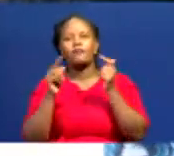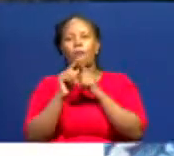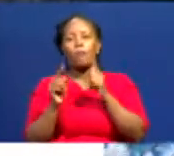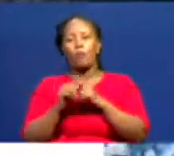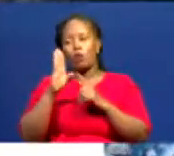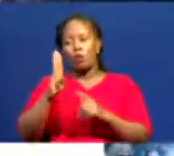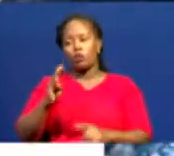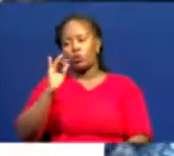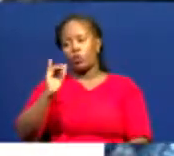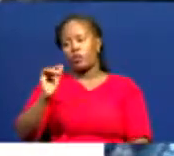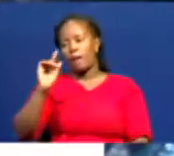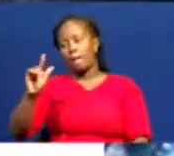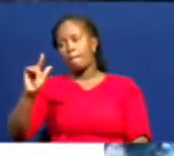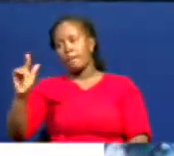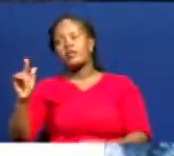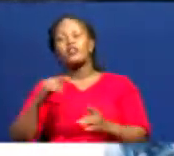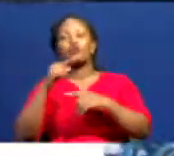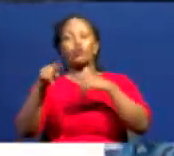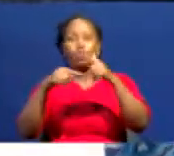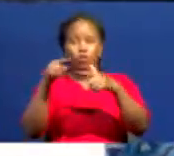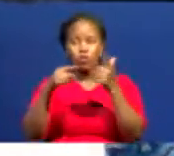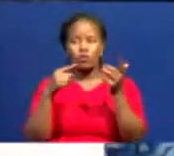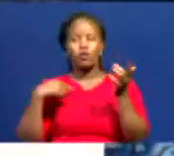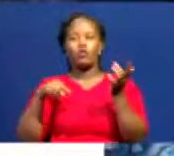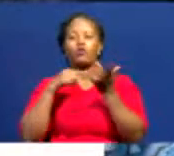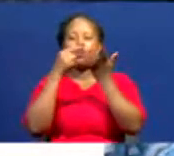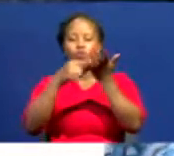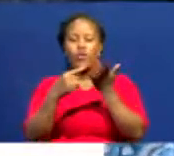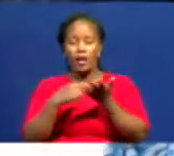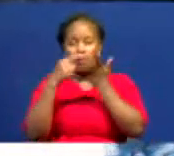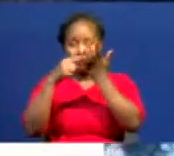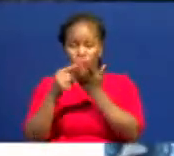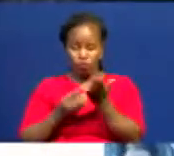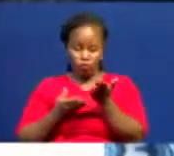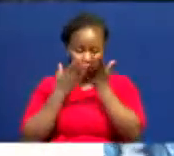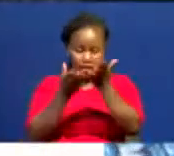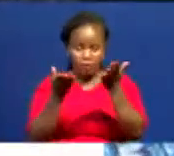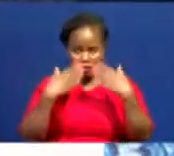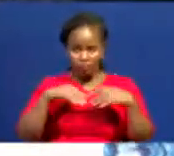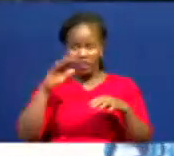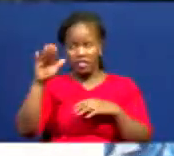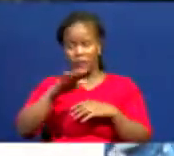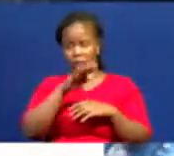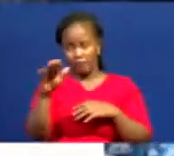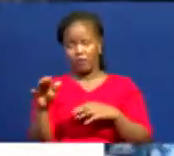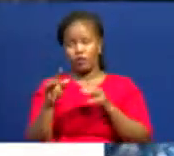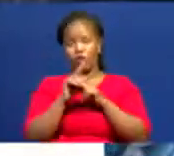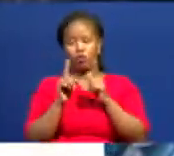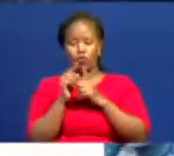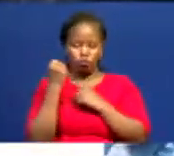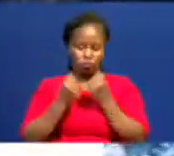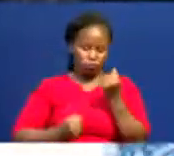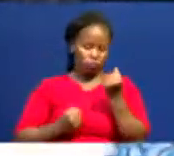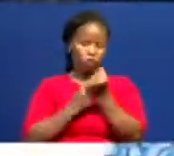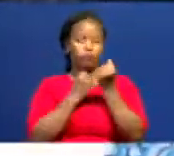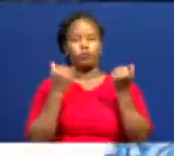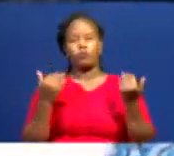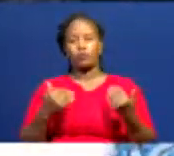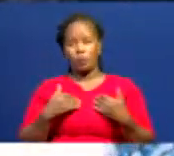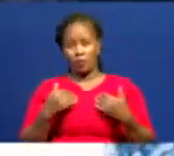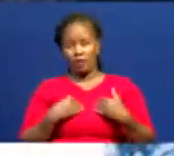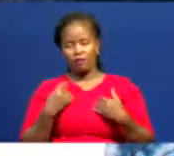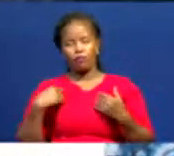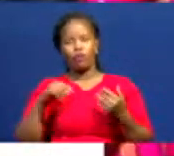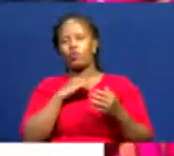on. We are working on it. It's already in Parliament, and Senator Siengo is fronting it. We're actually giving her all